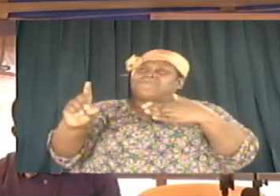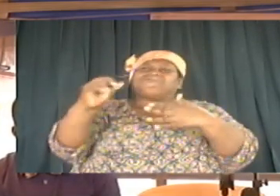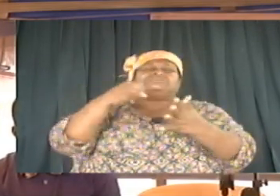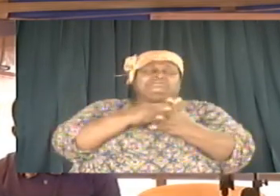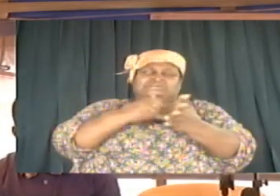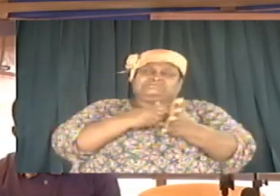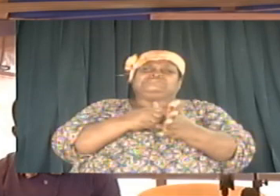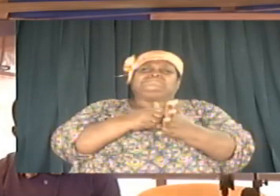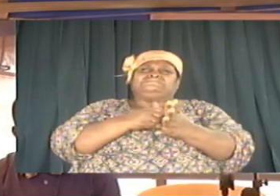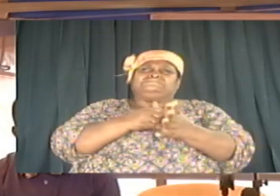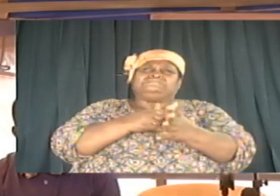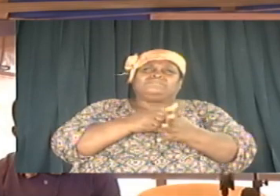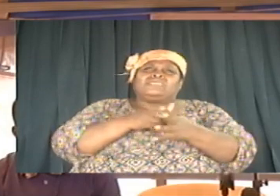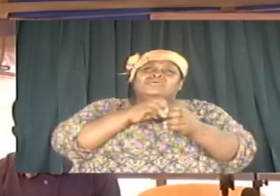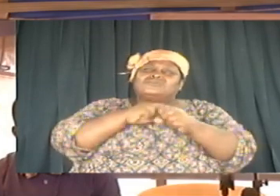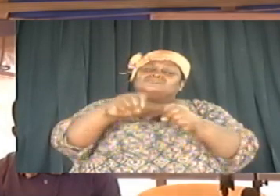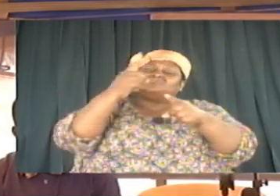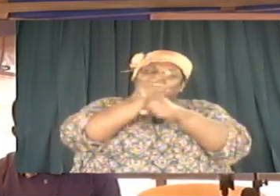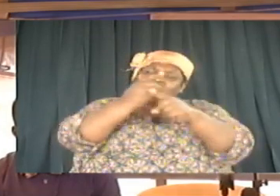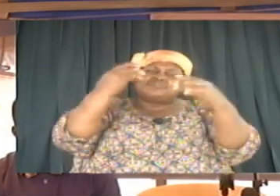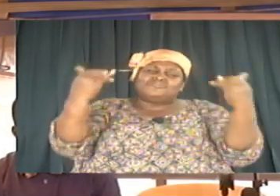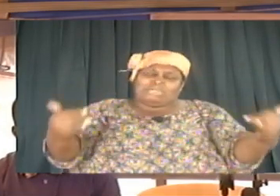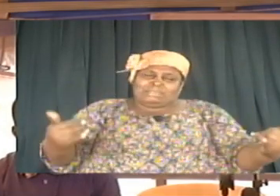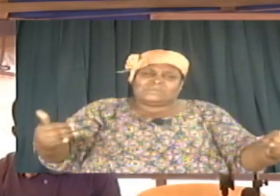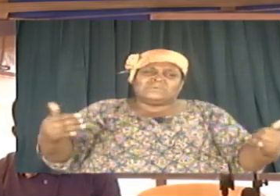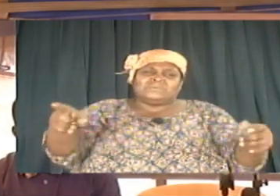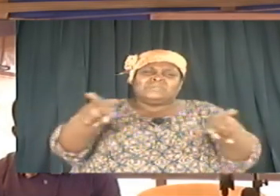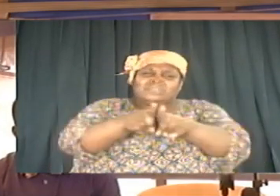And so right now, as we hold